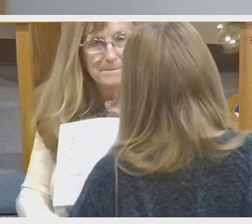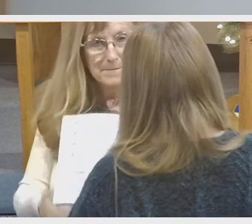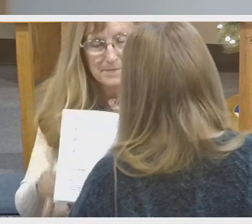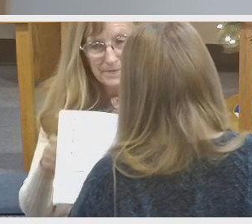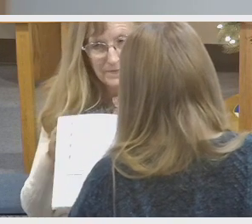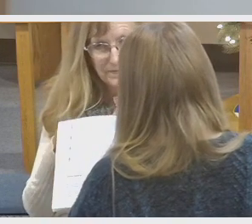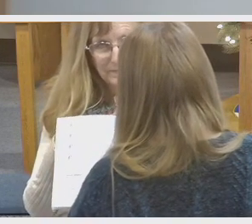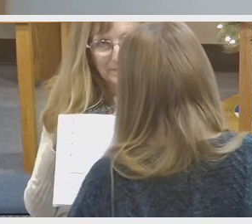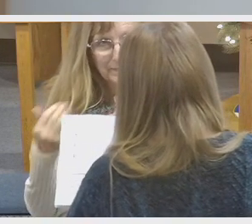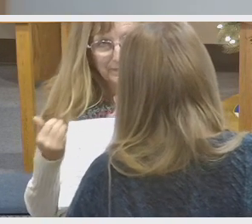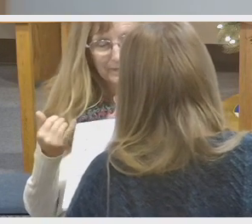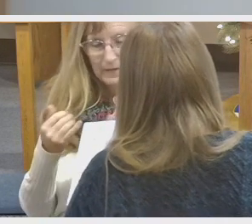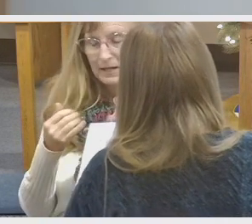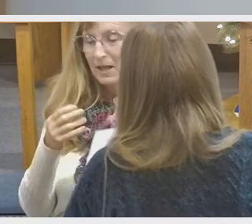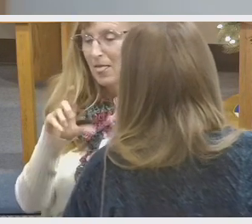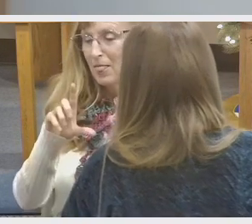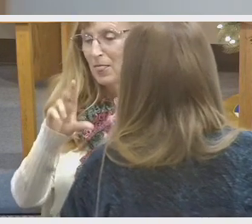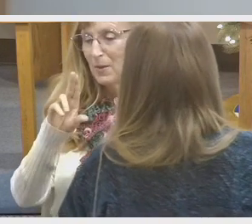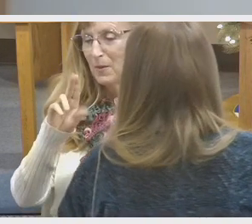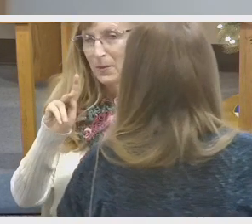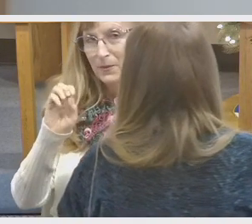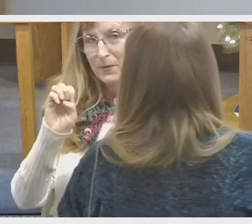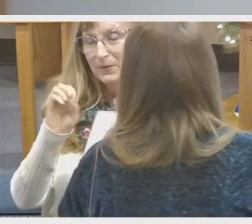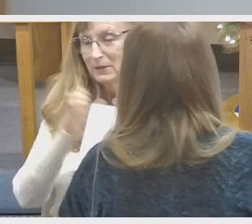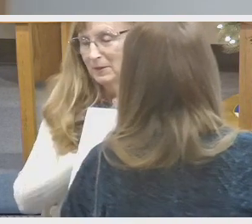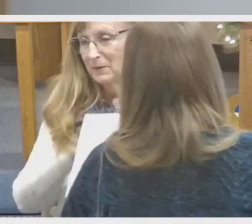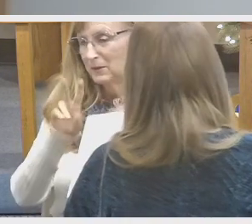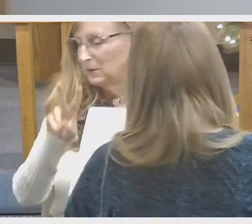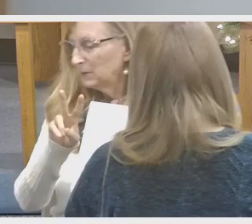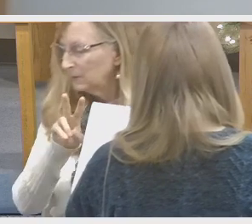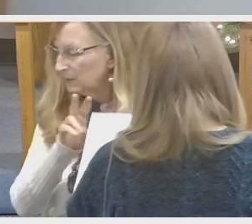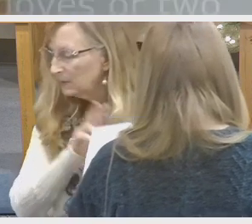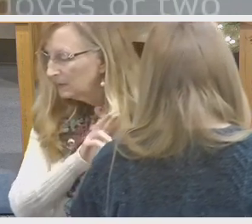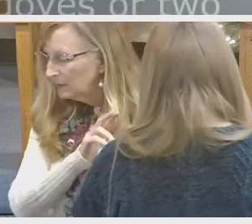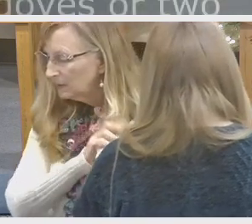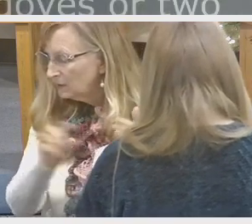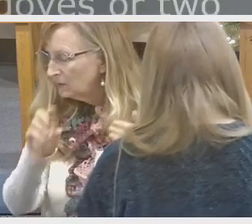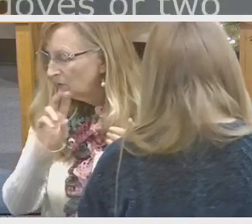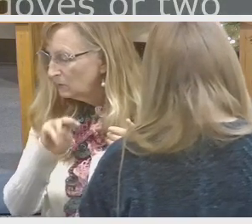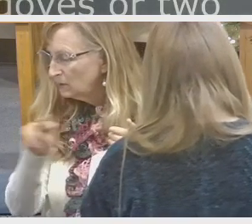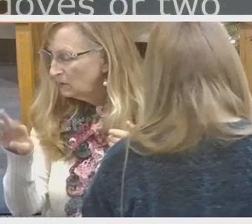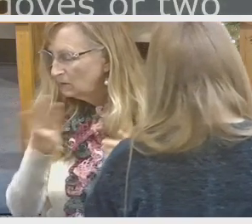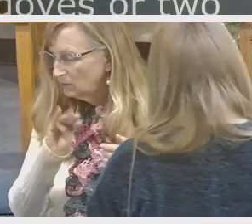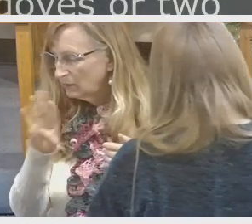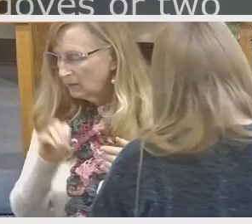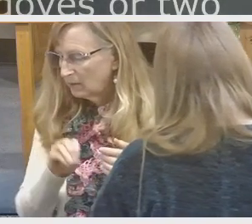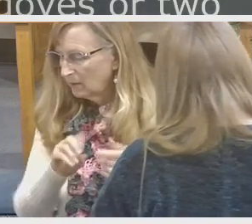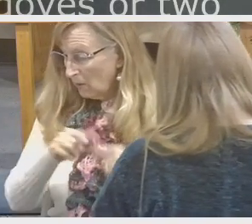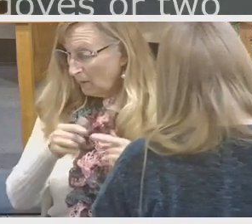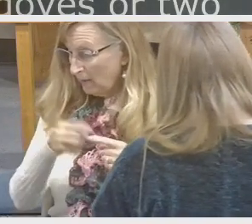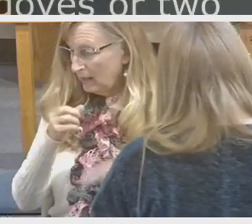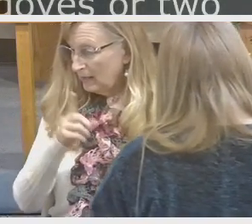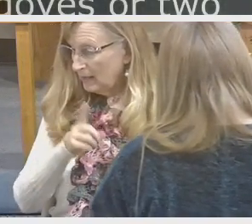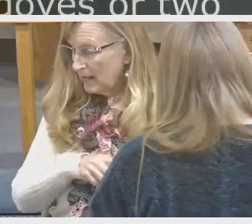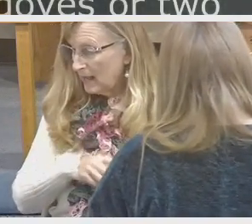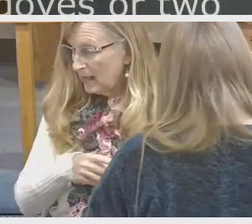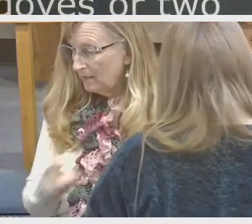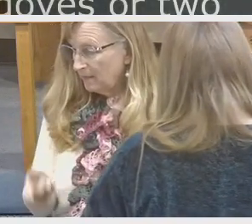Today's Gospel, Luke 2, 22-40. When the time came for the purification